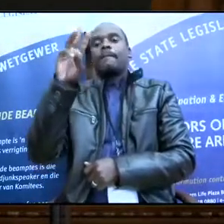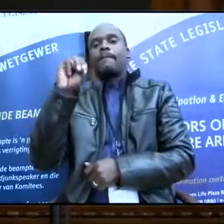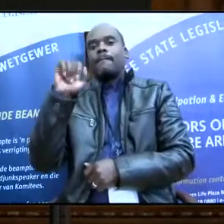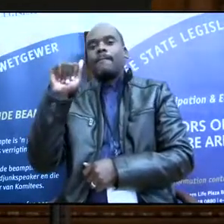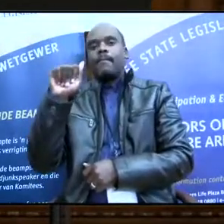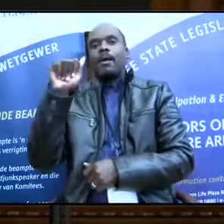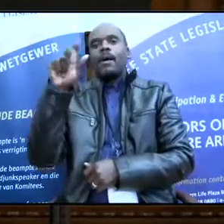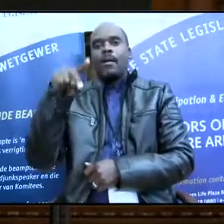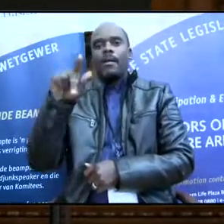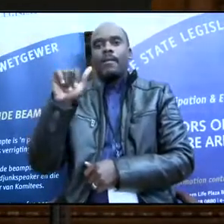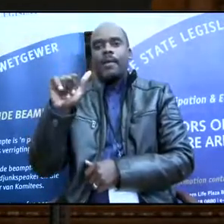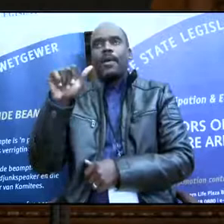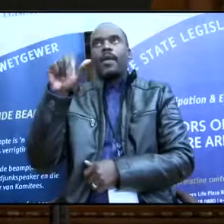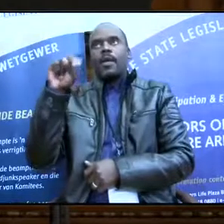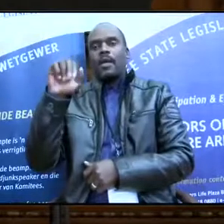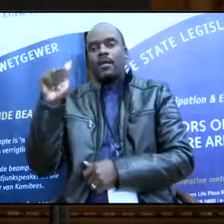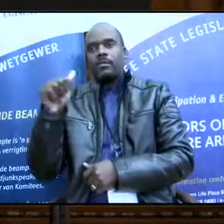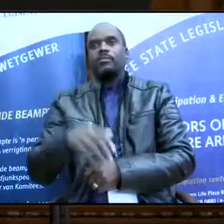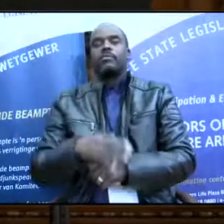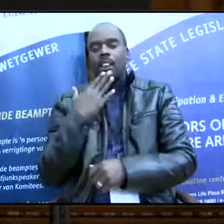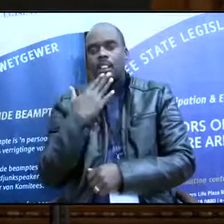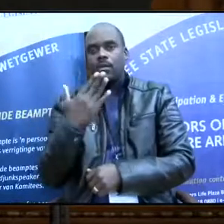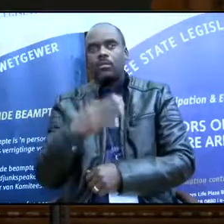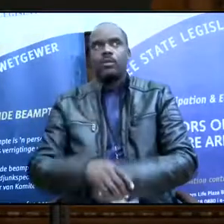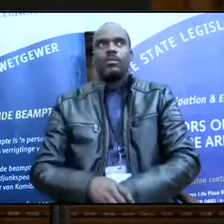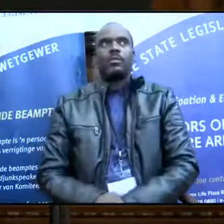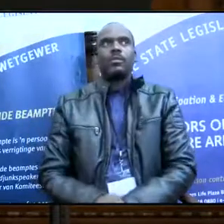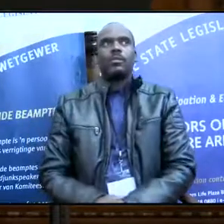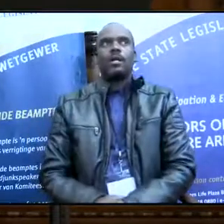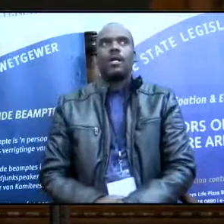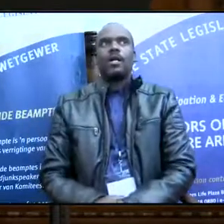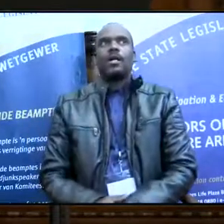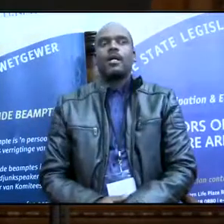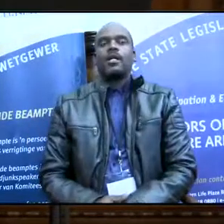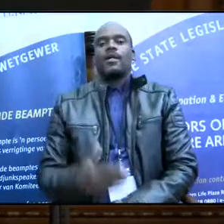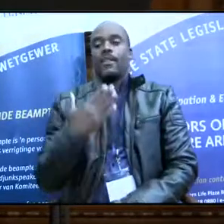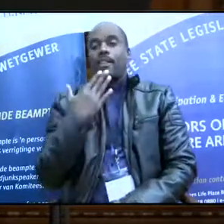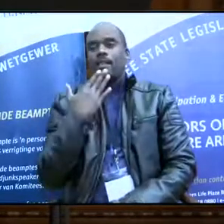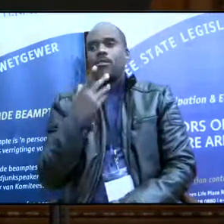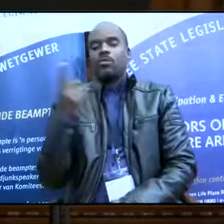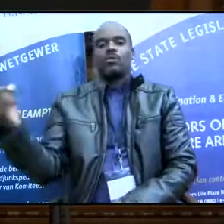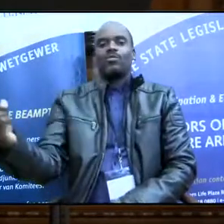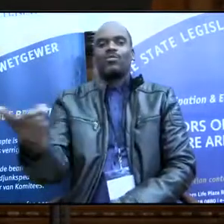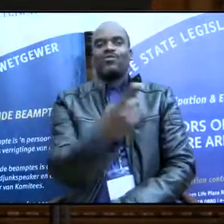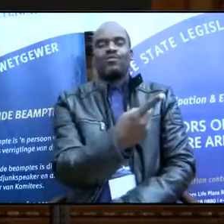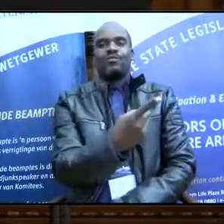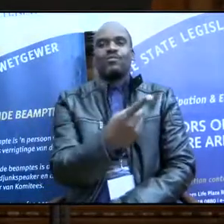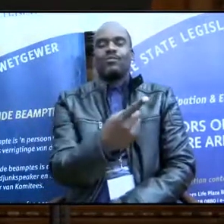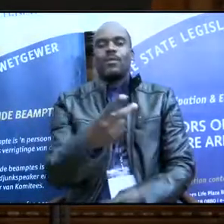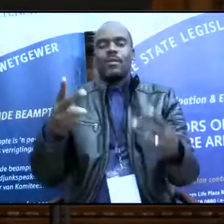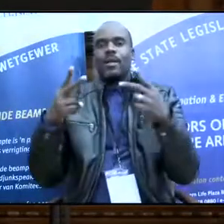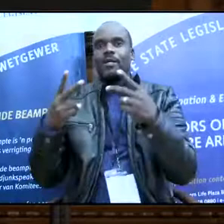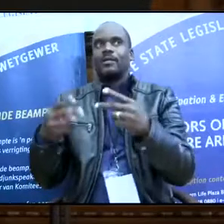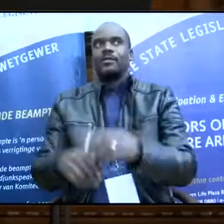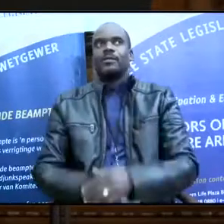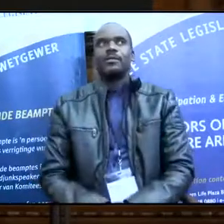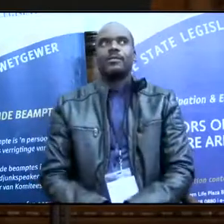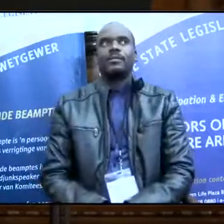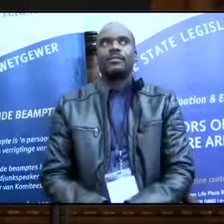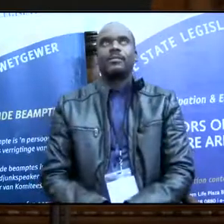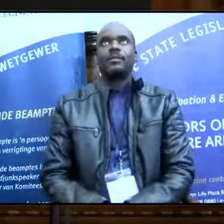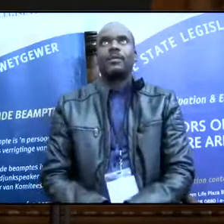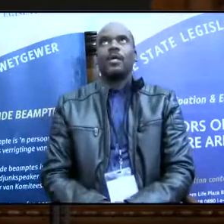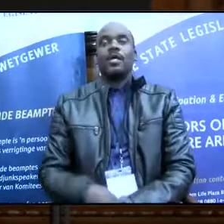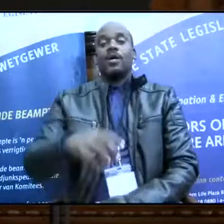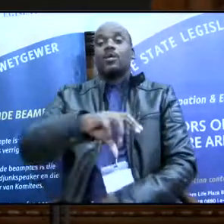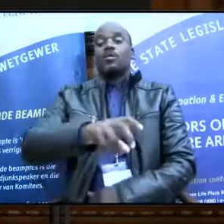sionya provincial secretary of kosatu in the province in dati mahlazi provincial deputy secretary of